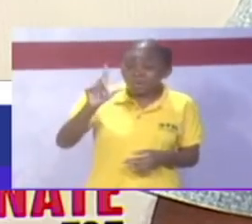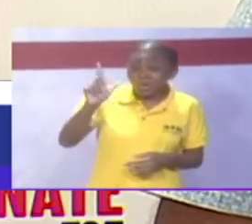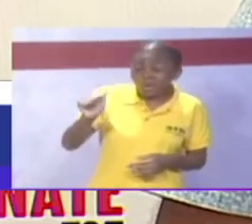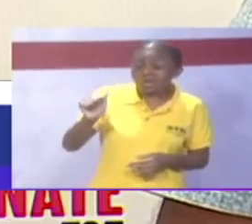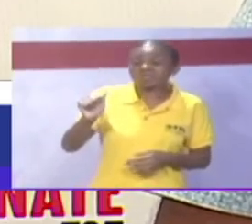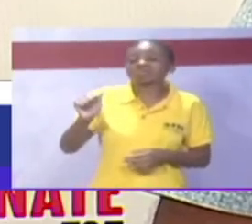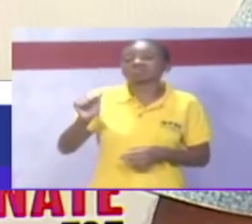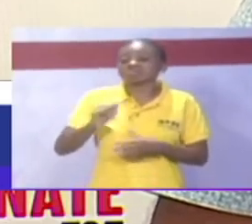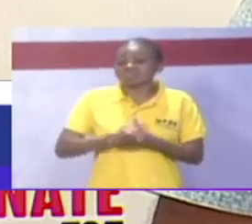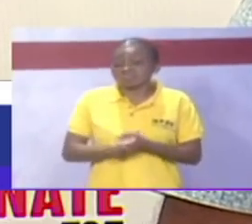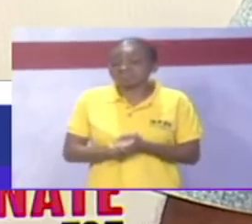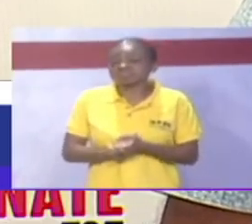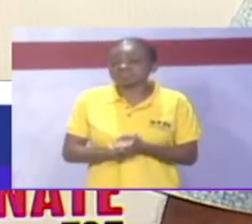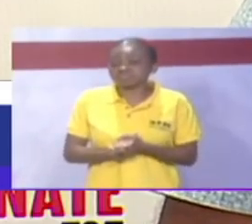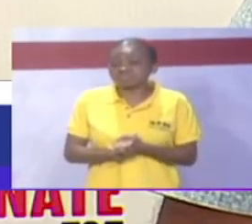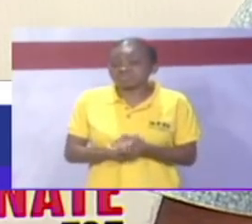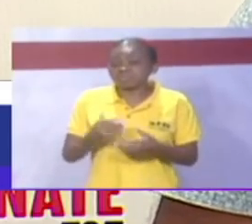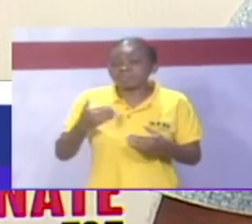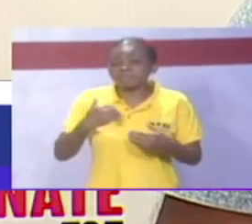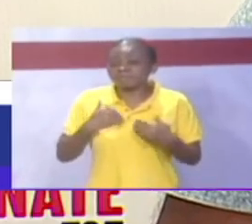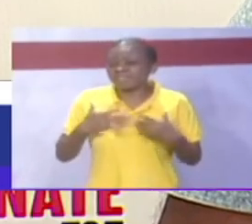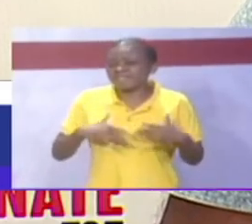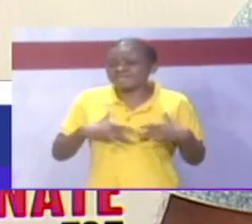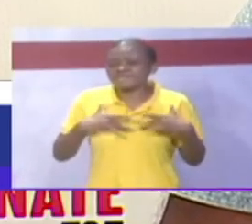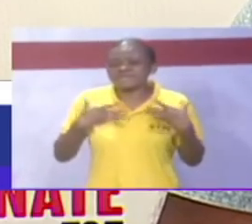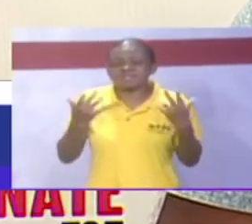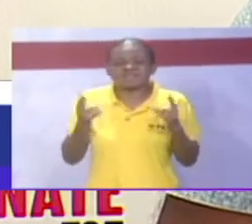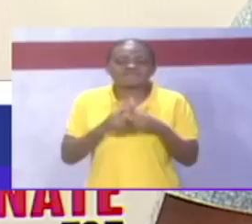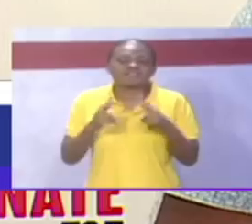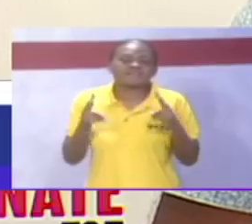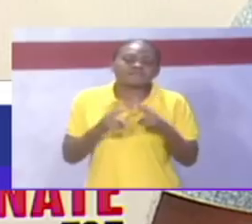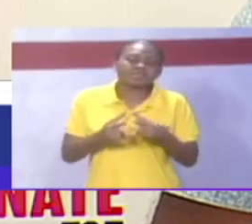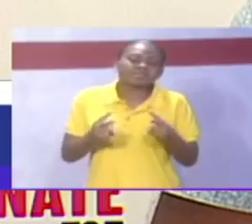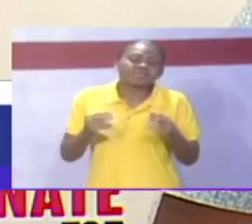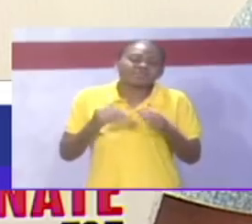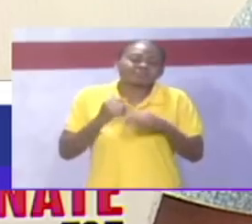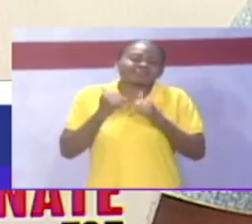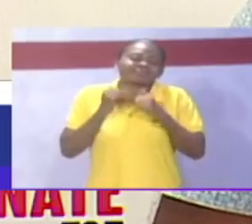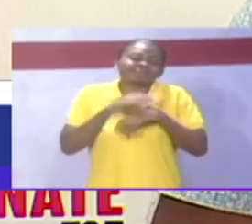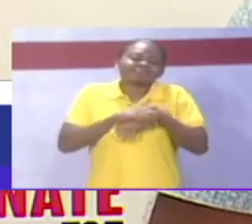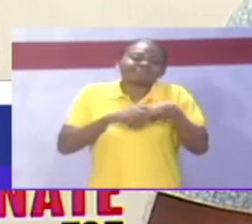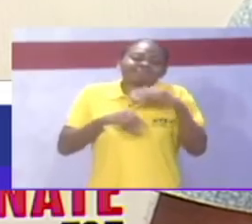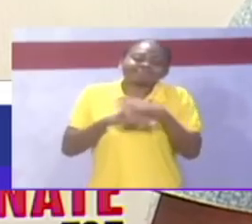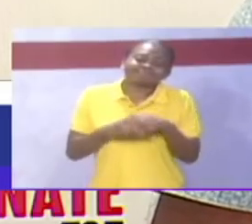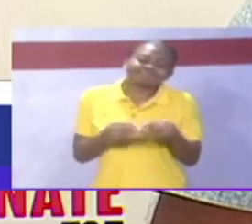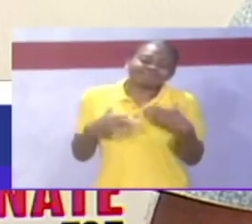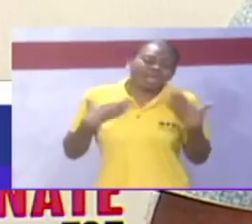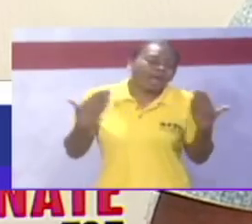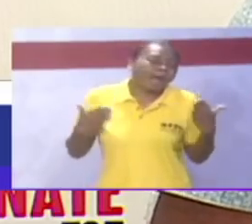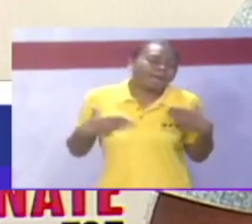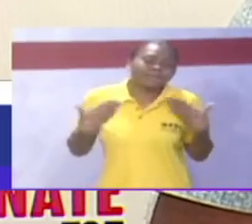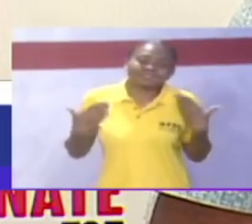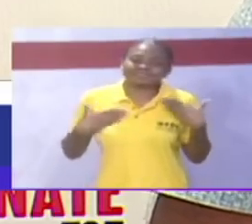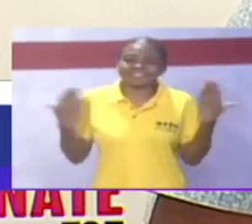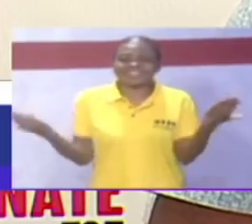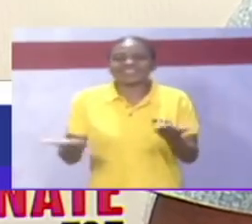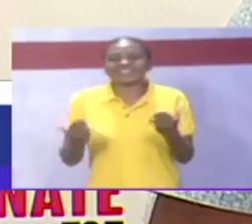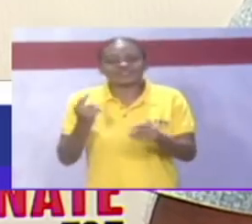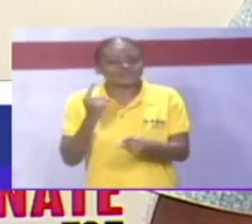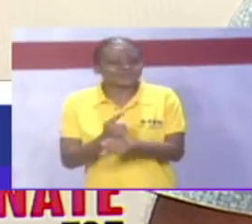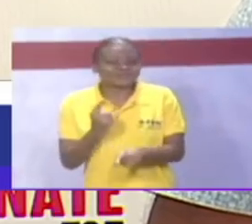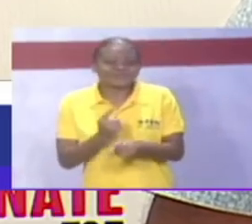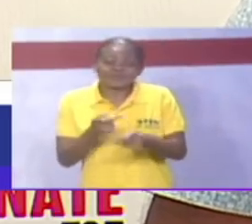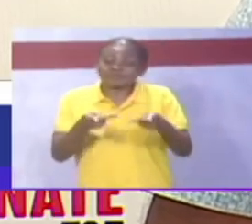I felt very confident that I was in the right place with the right doctors and the right